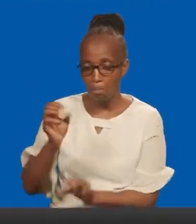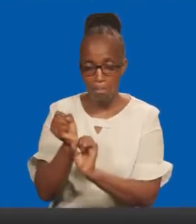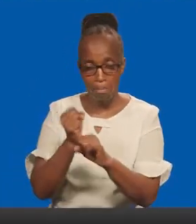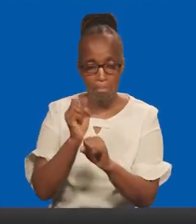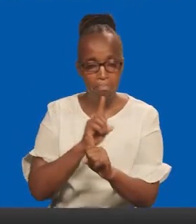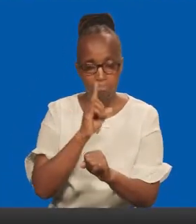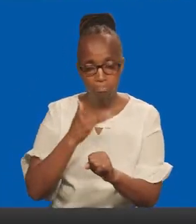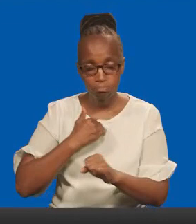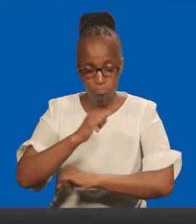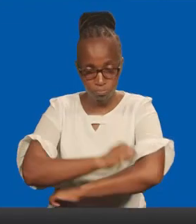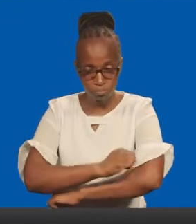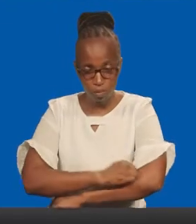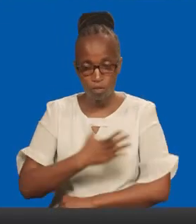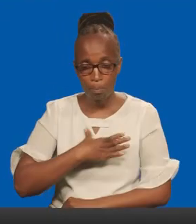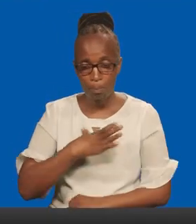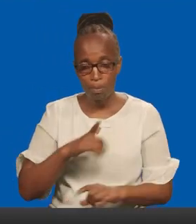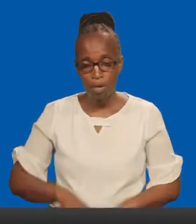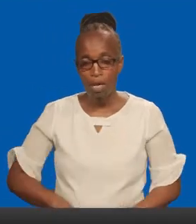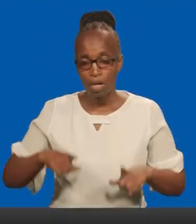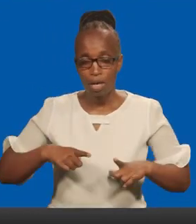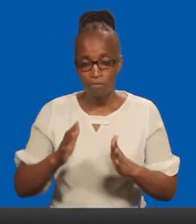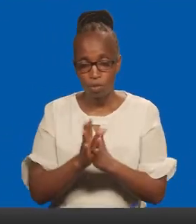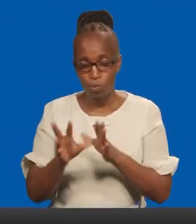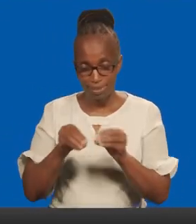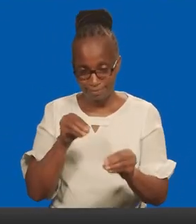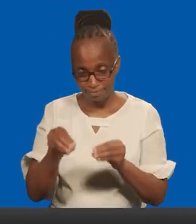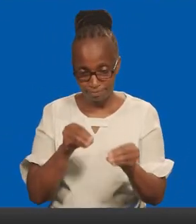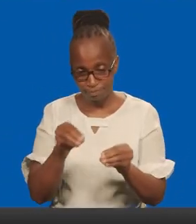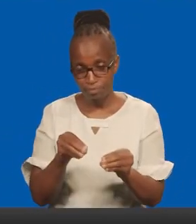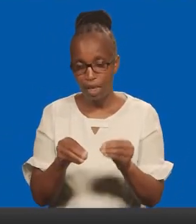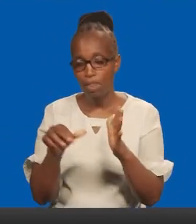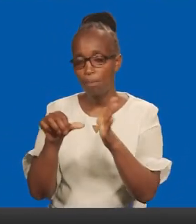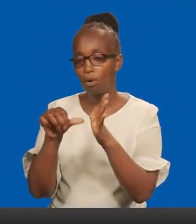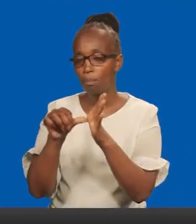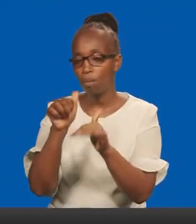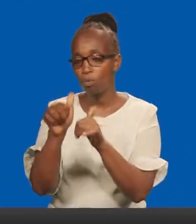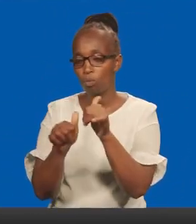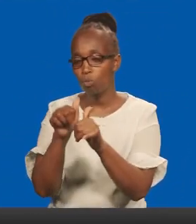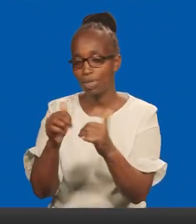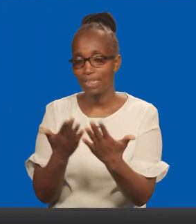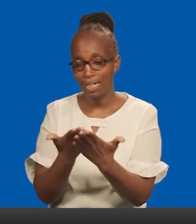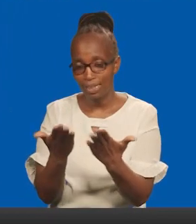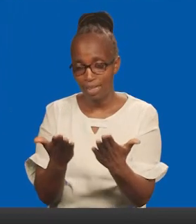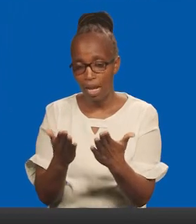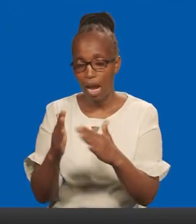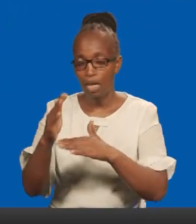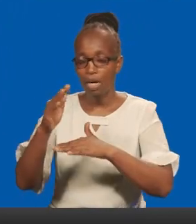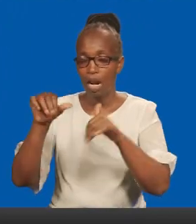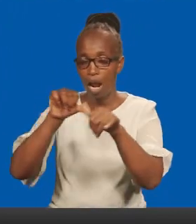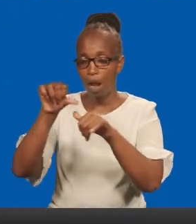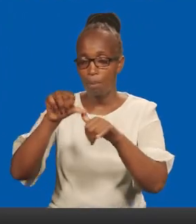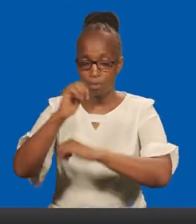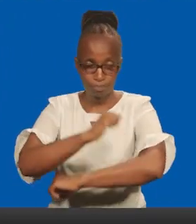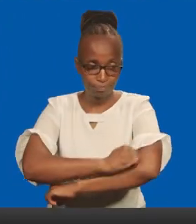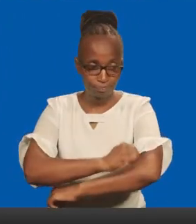shule za watoto wanaoishi na ulemavu. The issues that we had are schools for children with